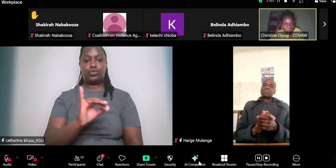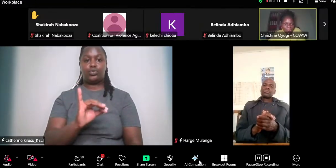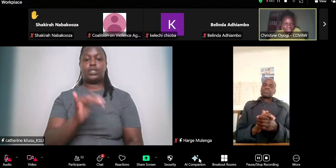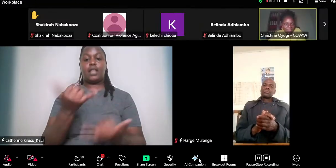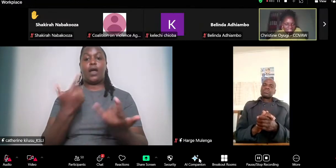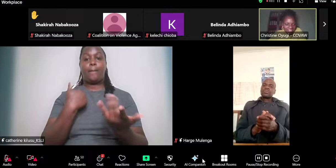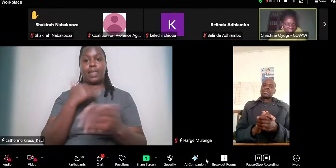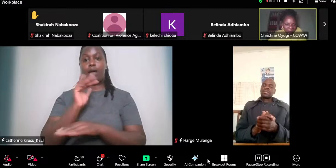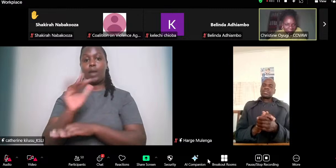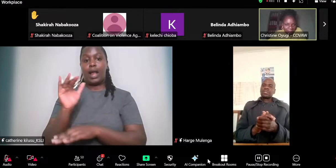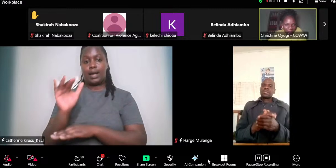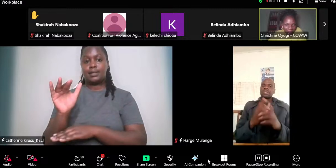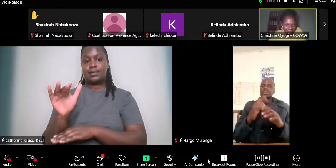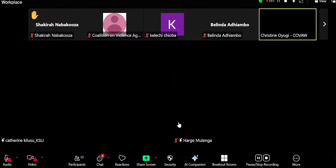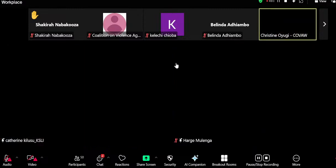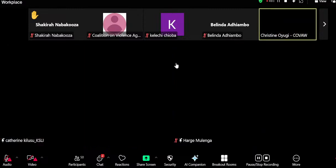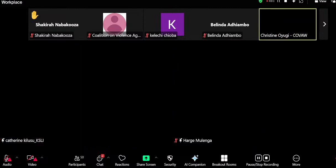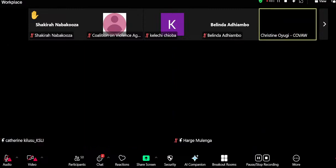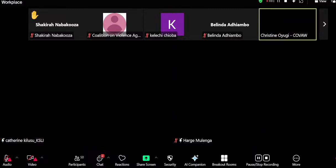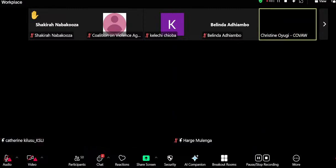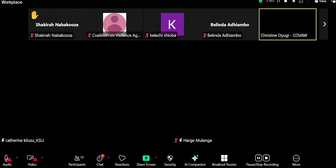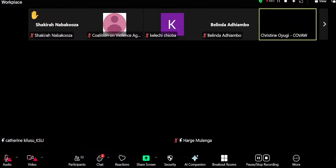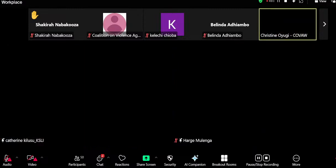Gishugu, would you like to take that up?